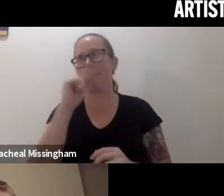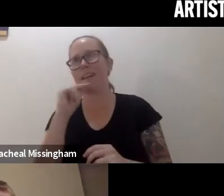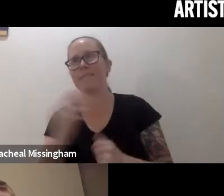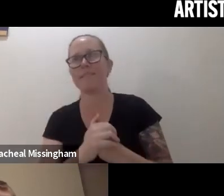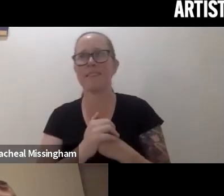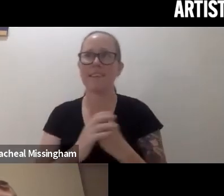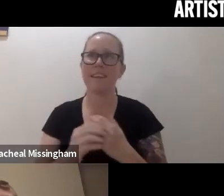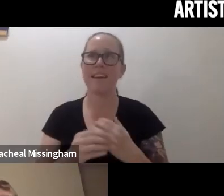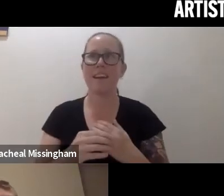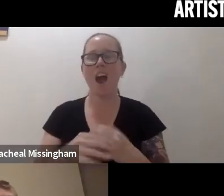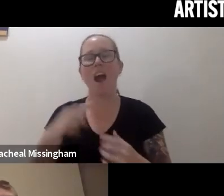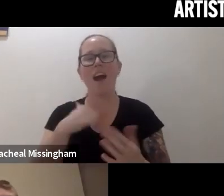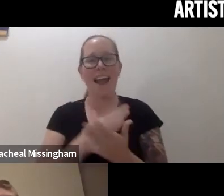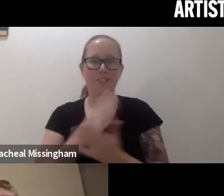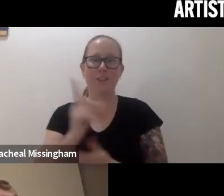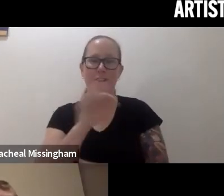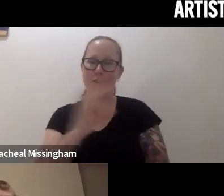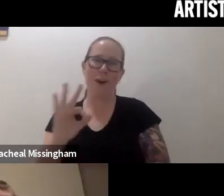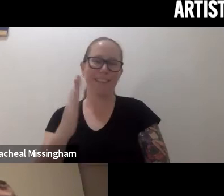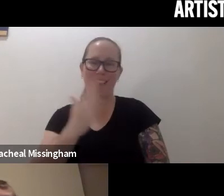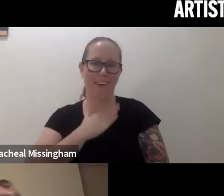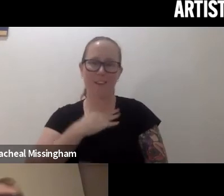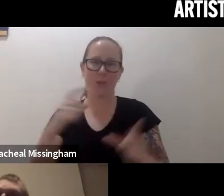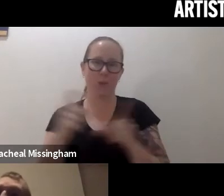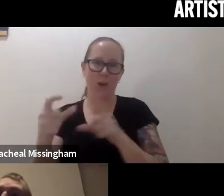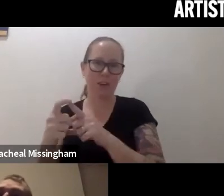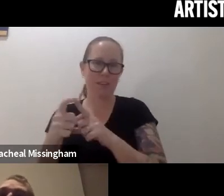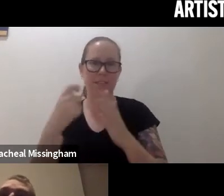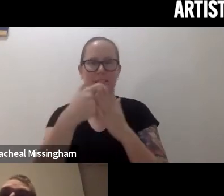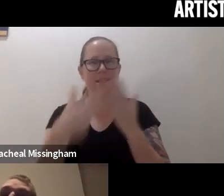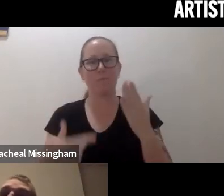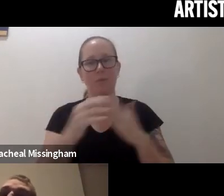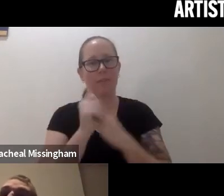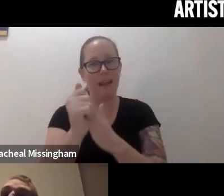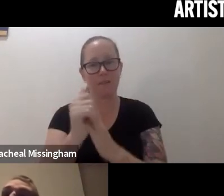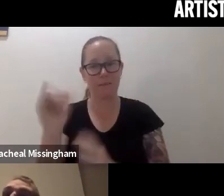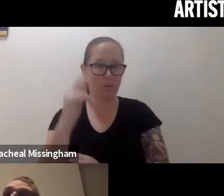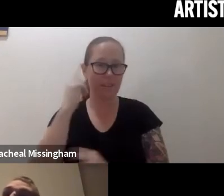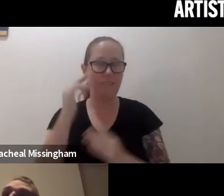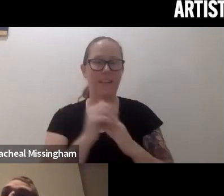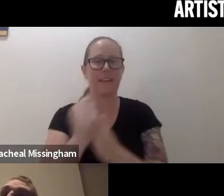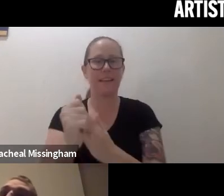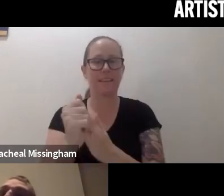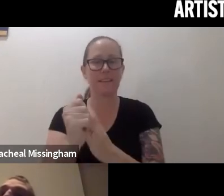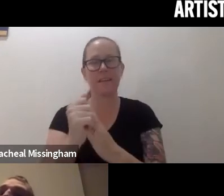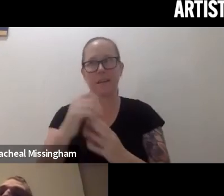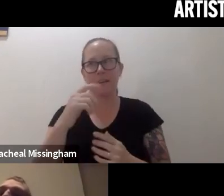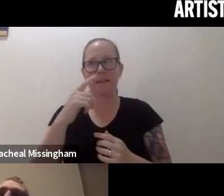Racheal speaking. I actually do not like the word disabled-led or